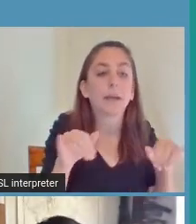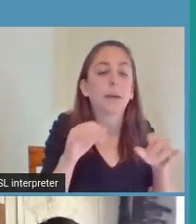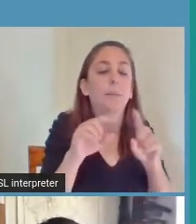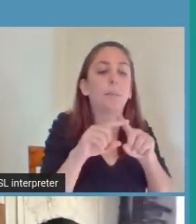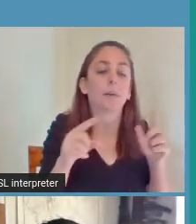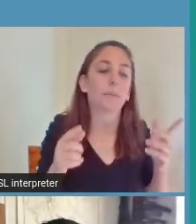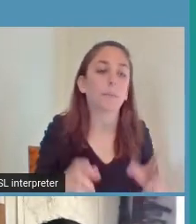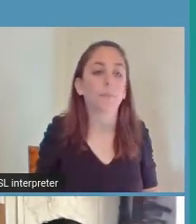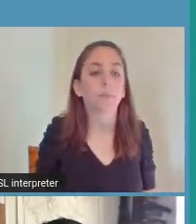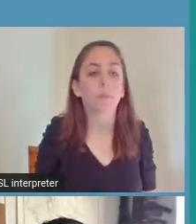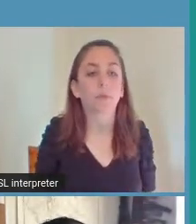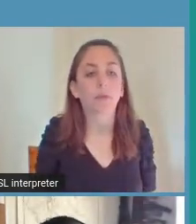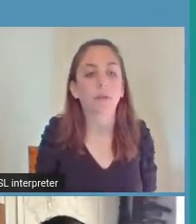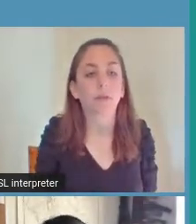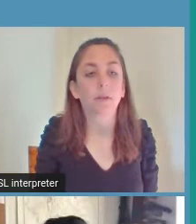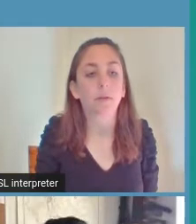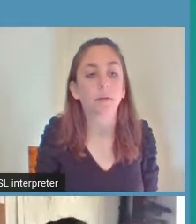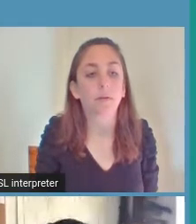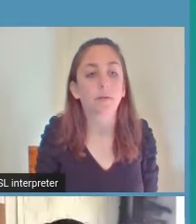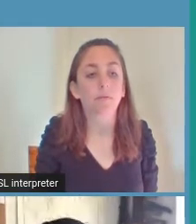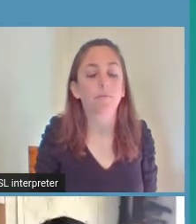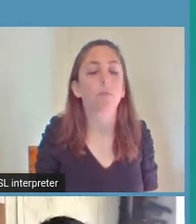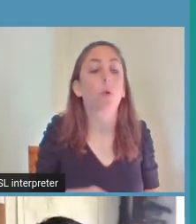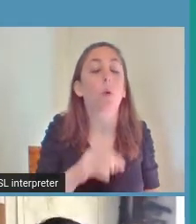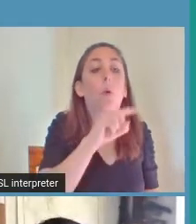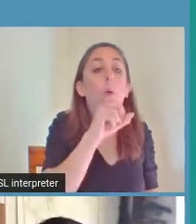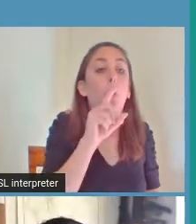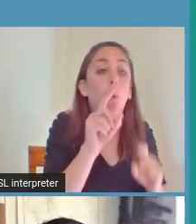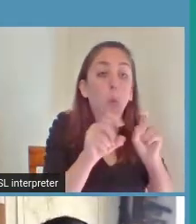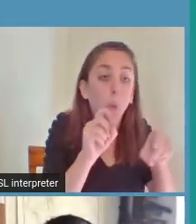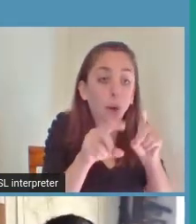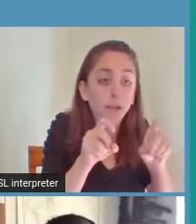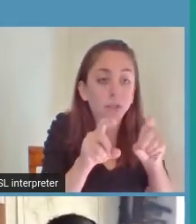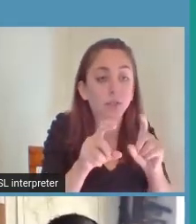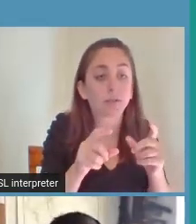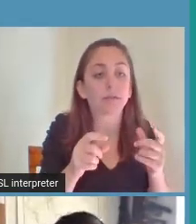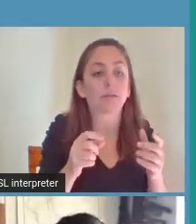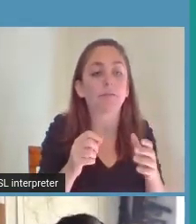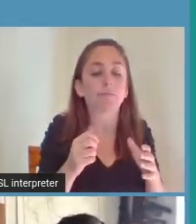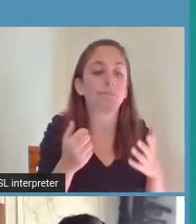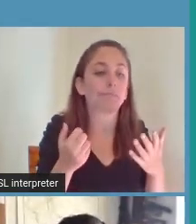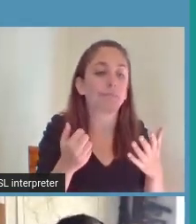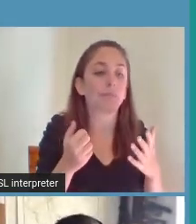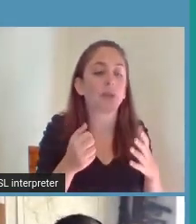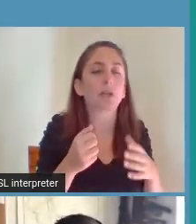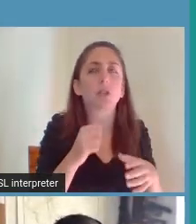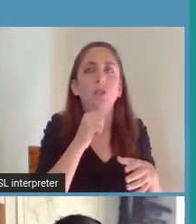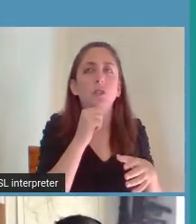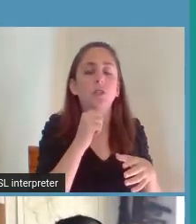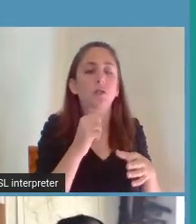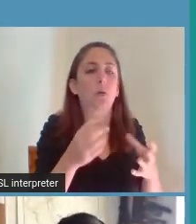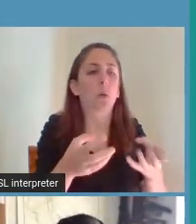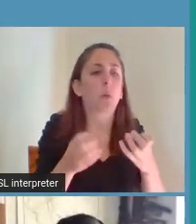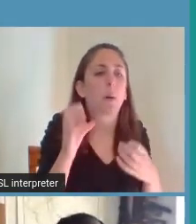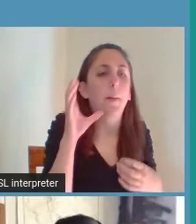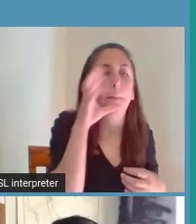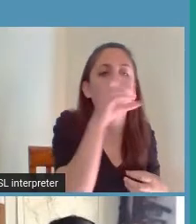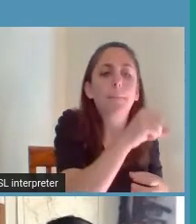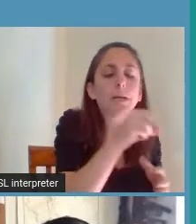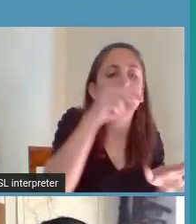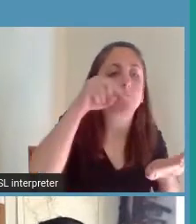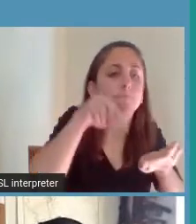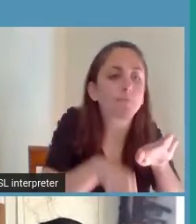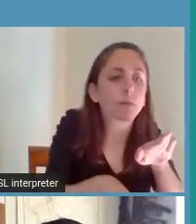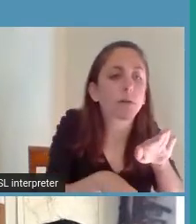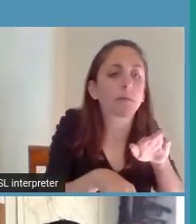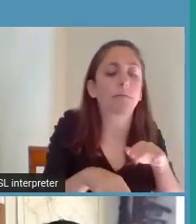things. And then there are follow-up questions. I don't want to just sort of miss opportunities to dig deeper into some of the answers